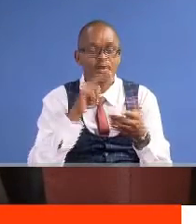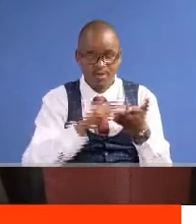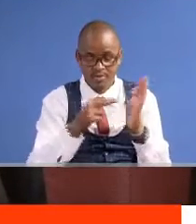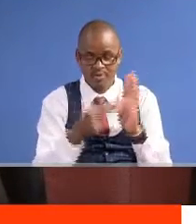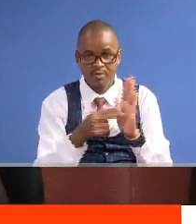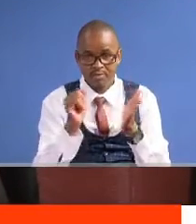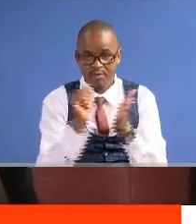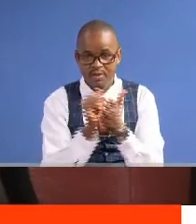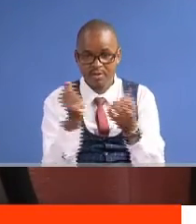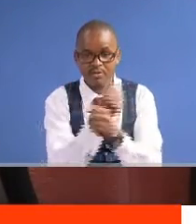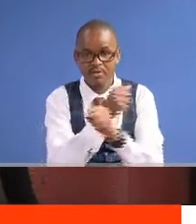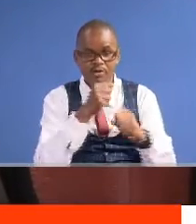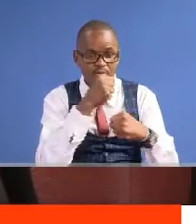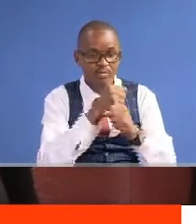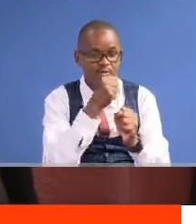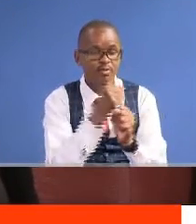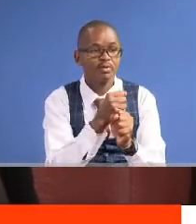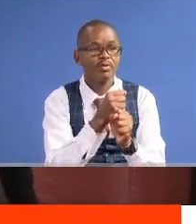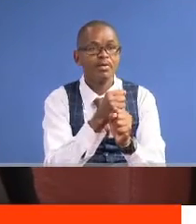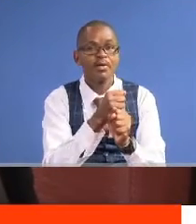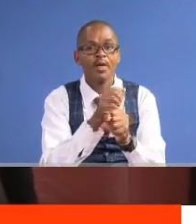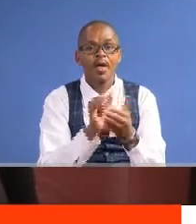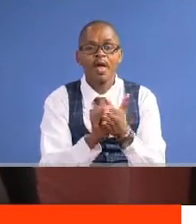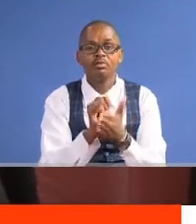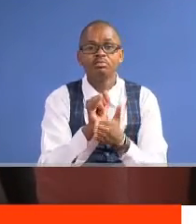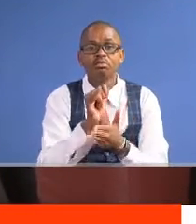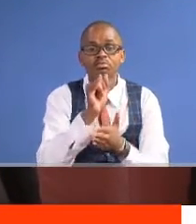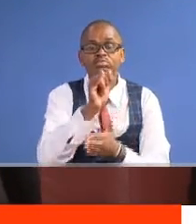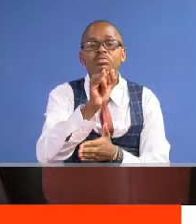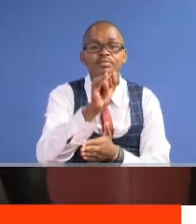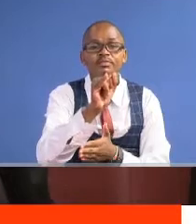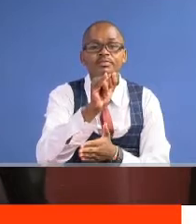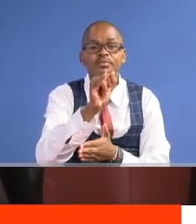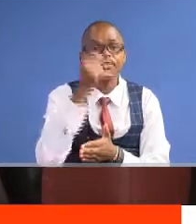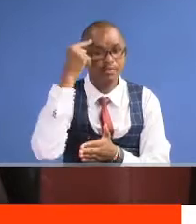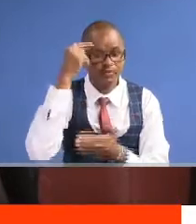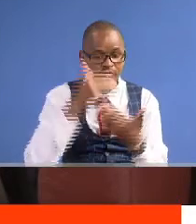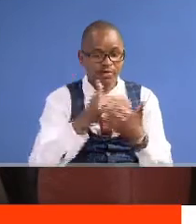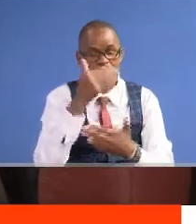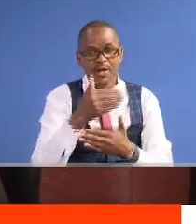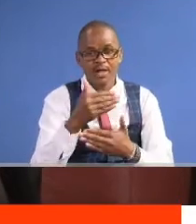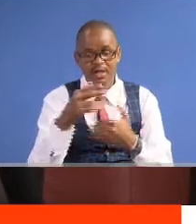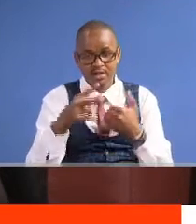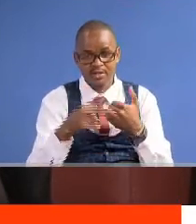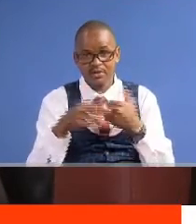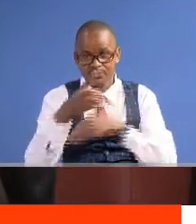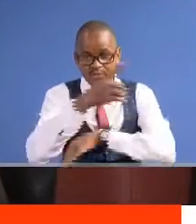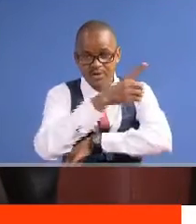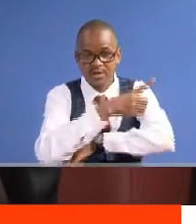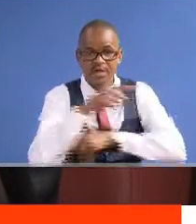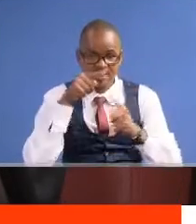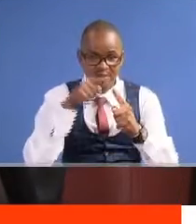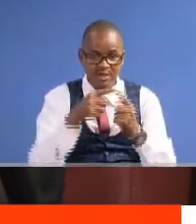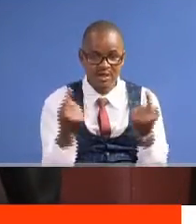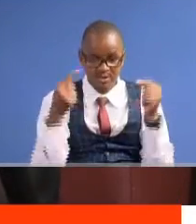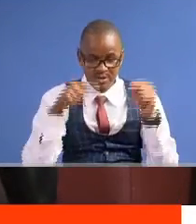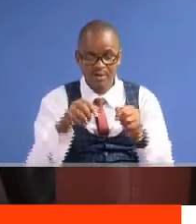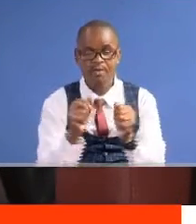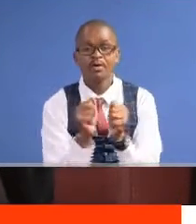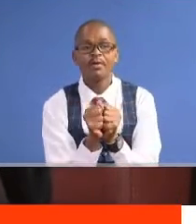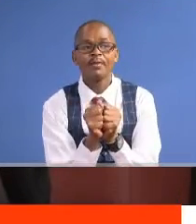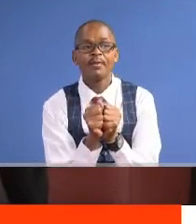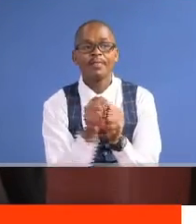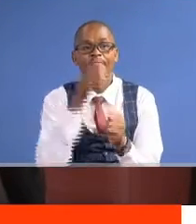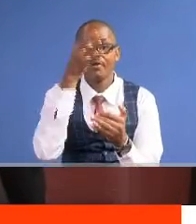means they cannot operate the Dash 8 aeroplane for the next 7 days until we come up with